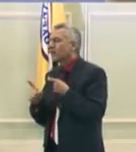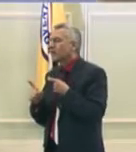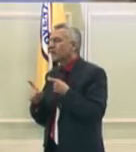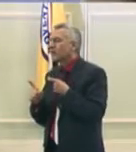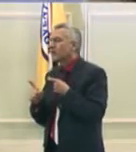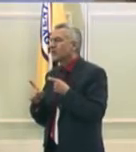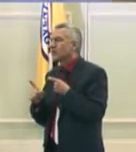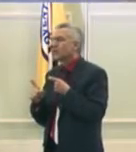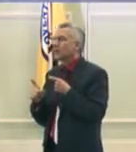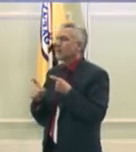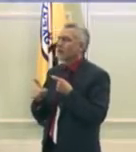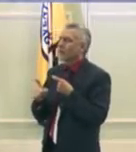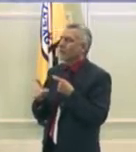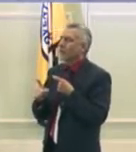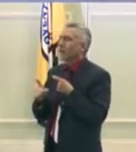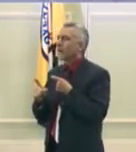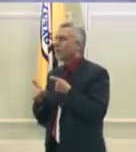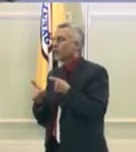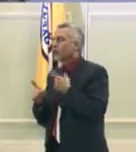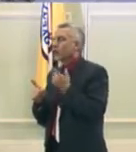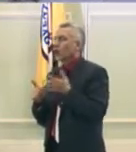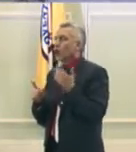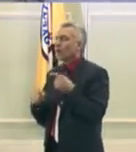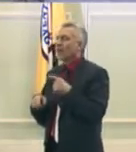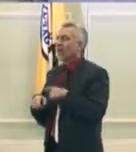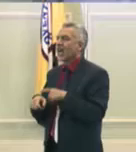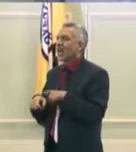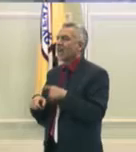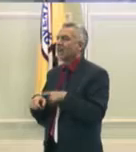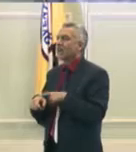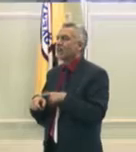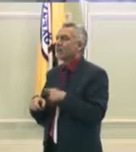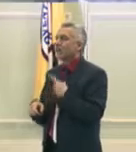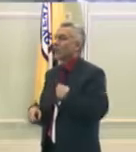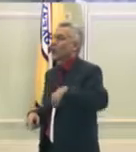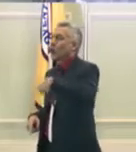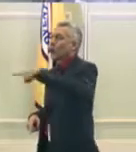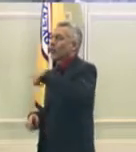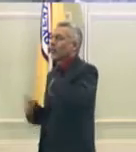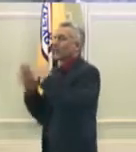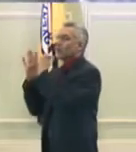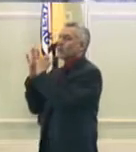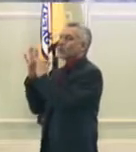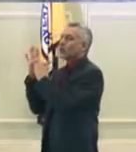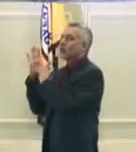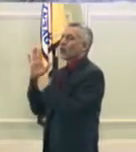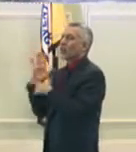think sometimes it comes from the responses of self-professed Christians when we're asked for help.